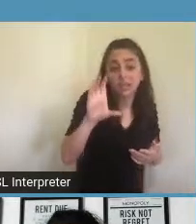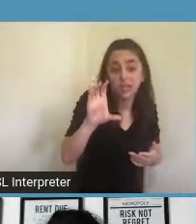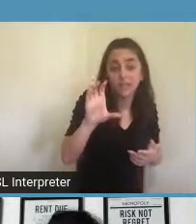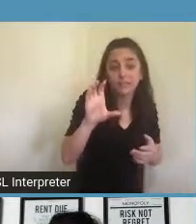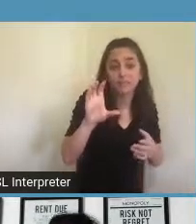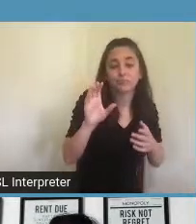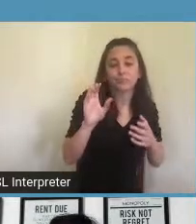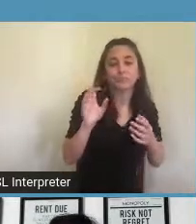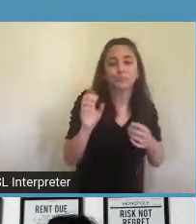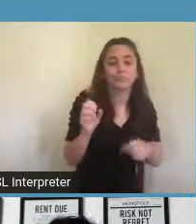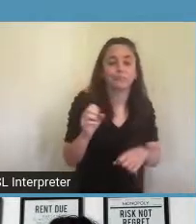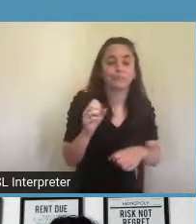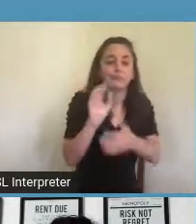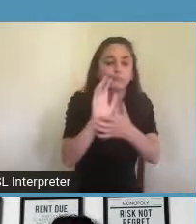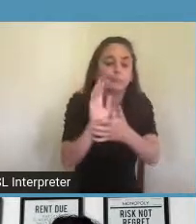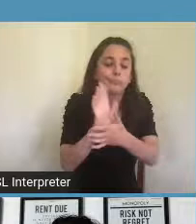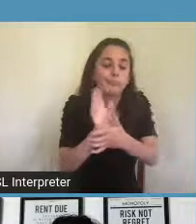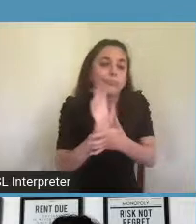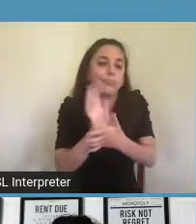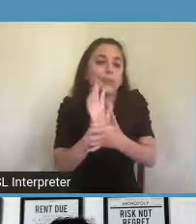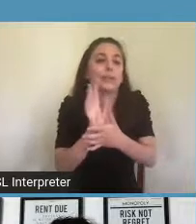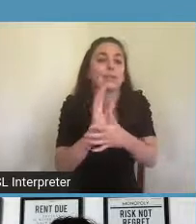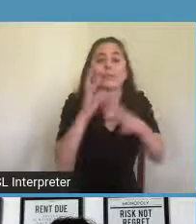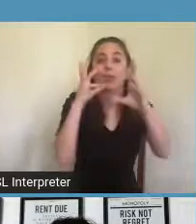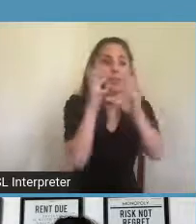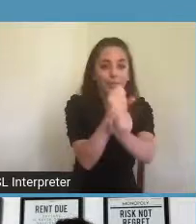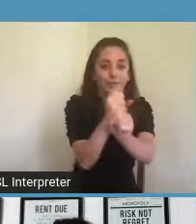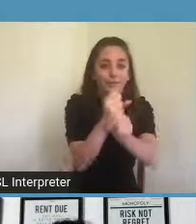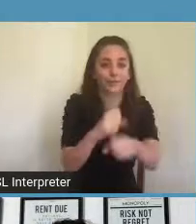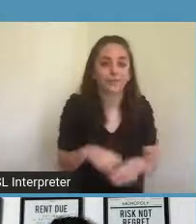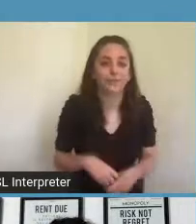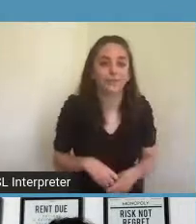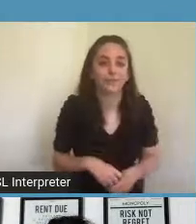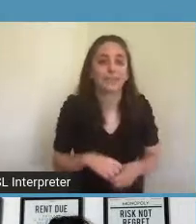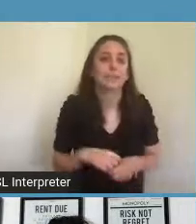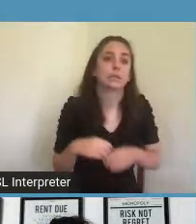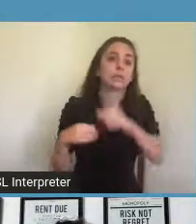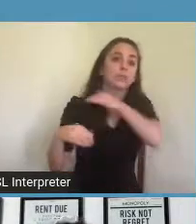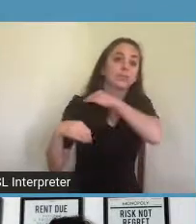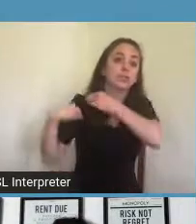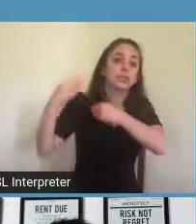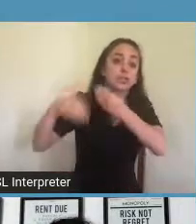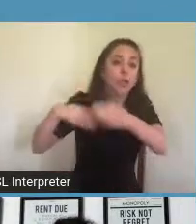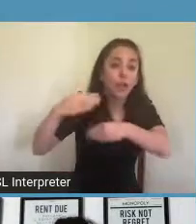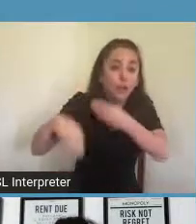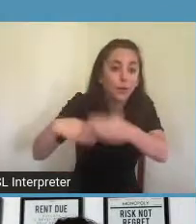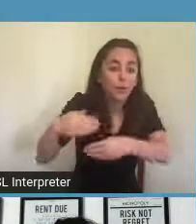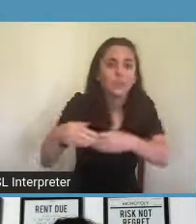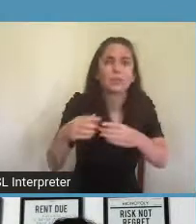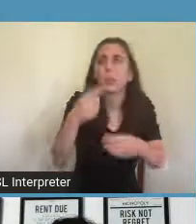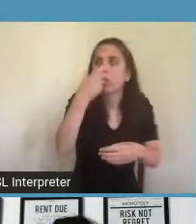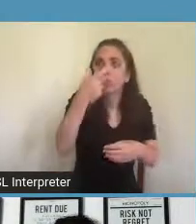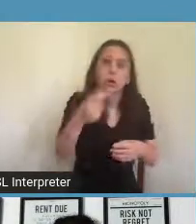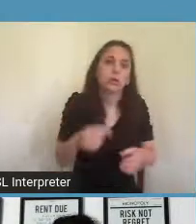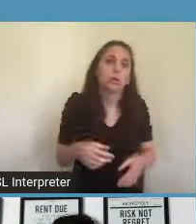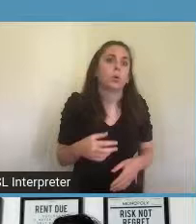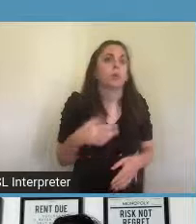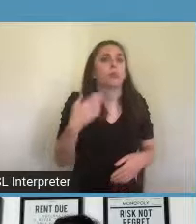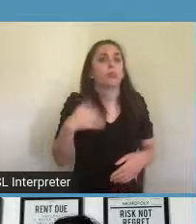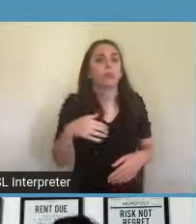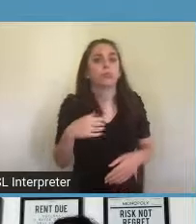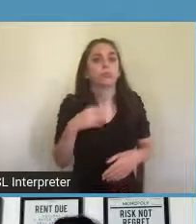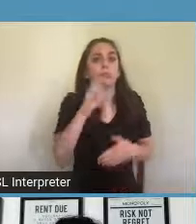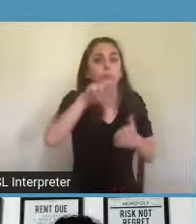online. And this generation specifically, they watch a ton of video, at least 3 hours a day of